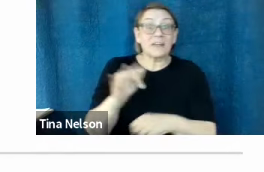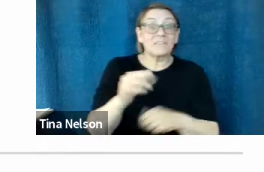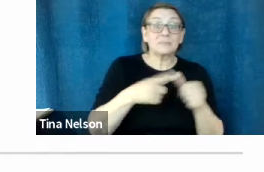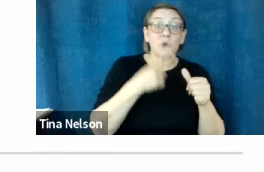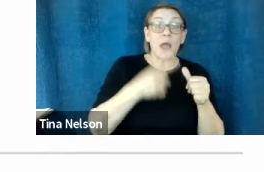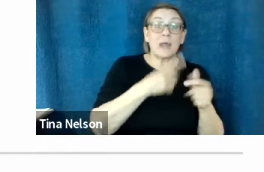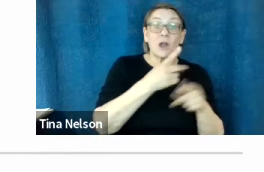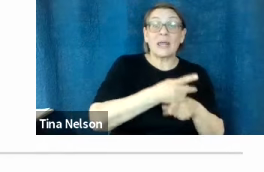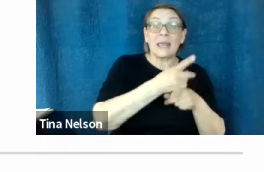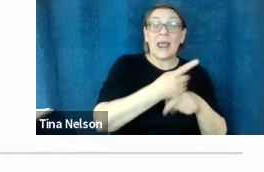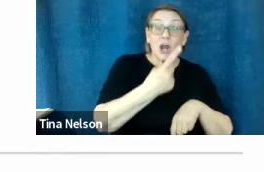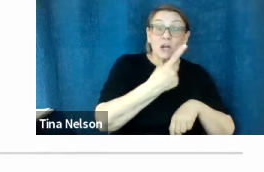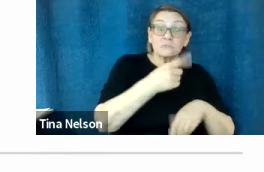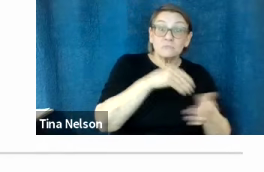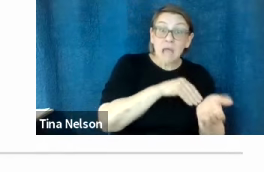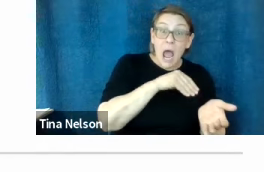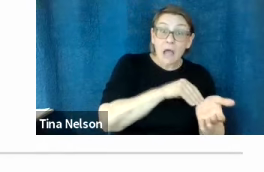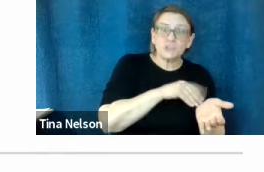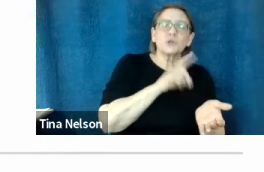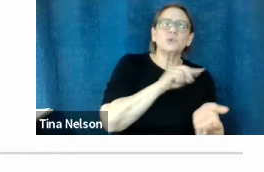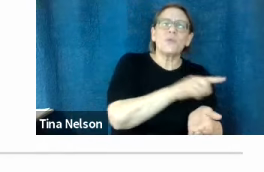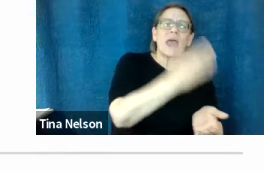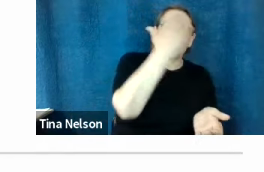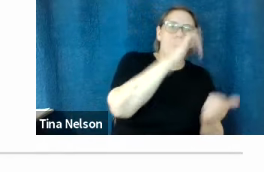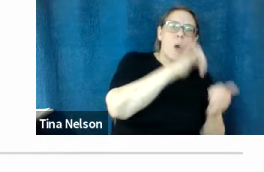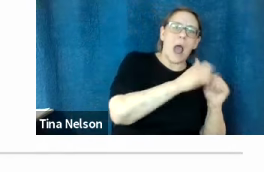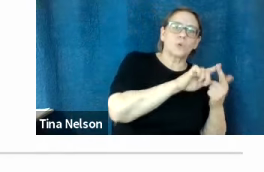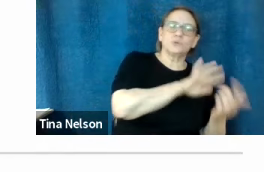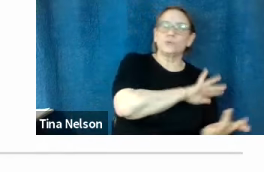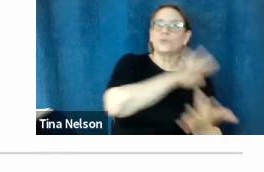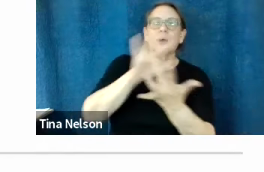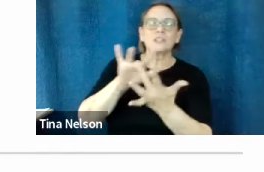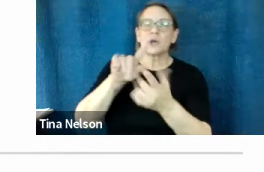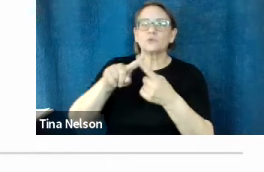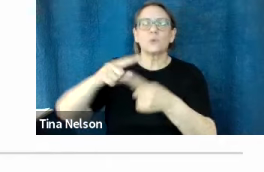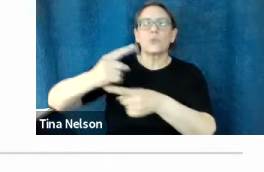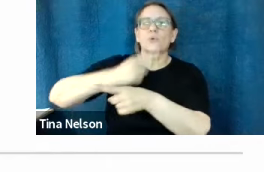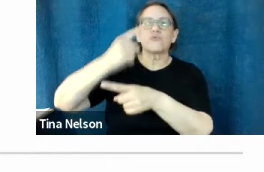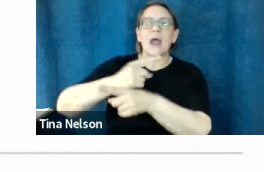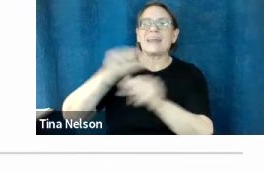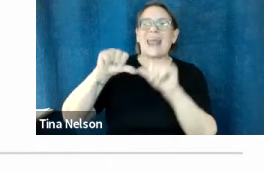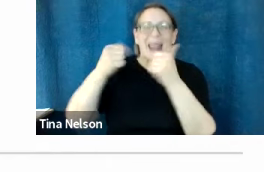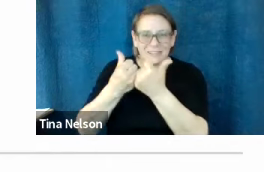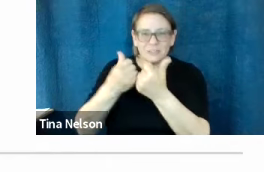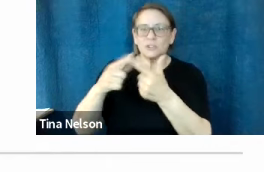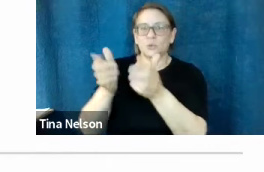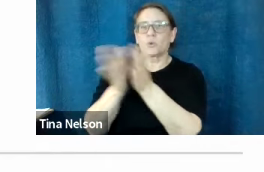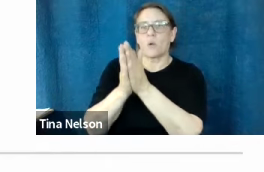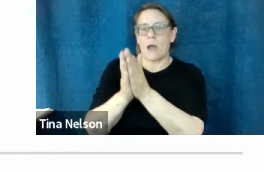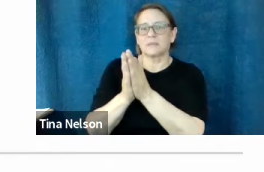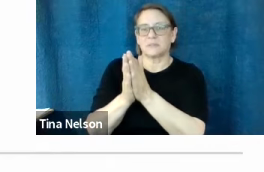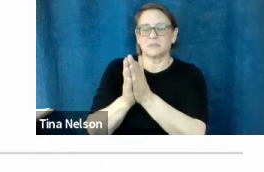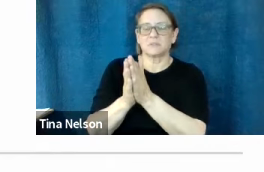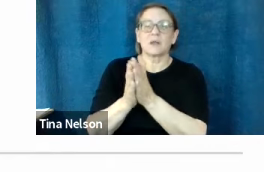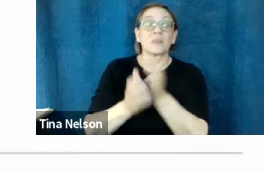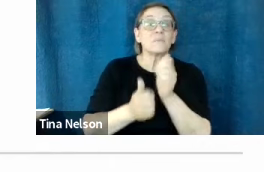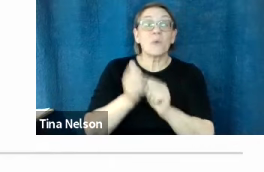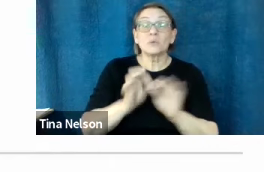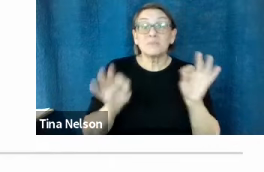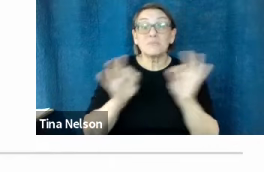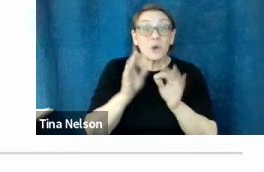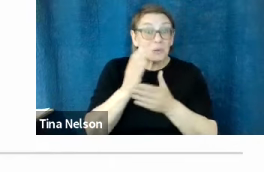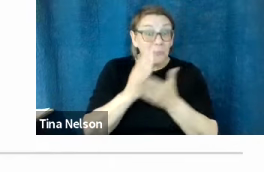physician, do they know how to reach out, um, to, uh, appropriate agencies to make that request? I think the most important